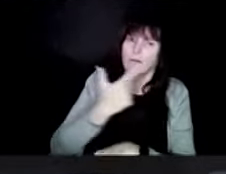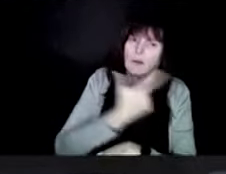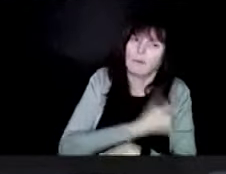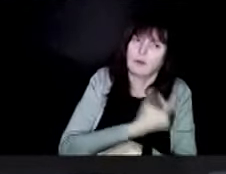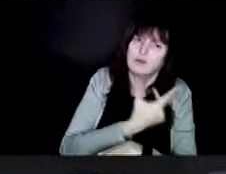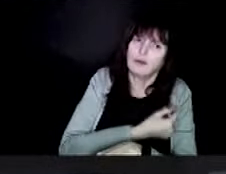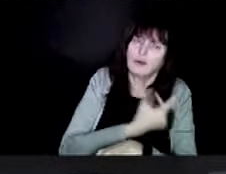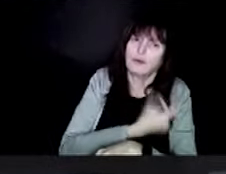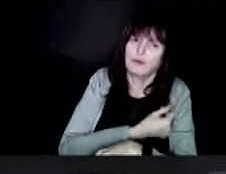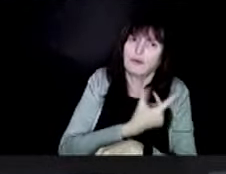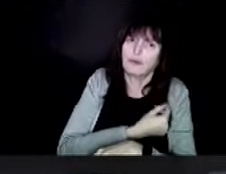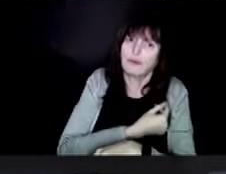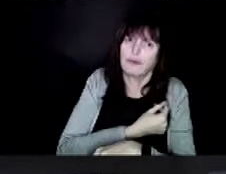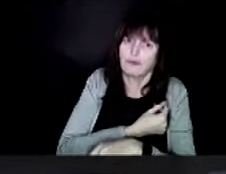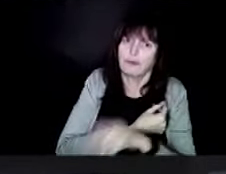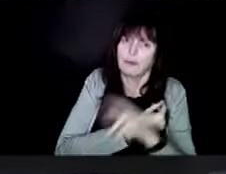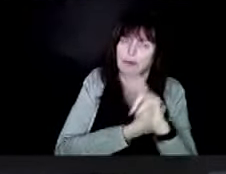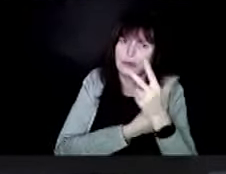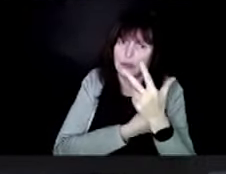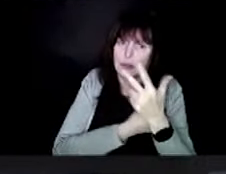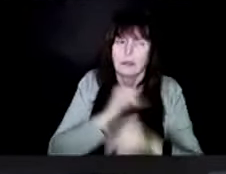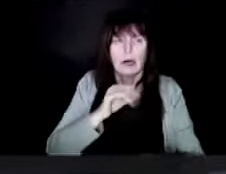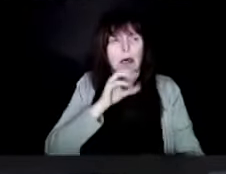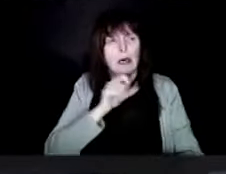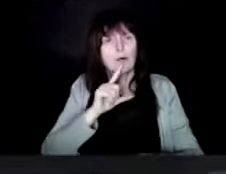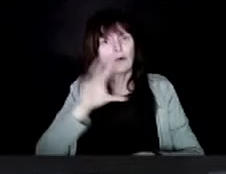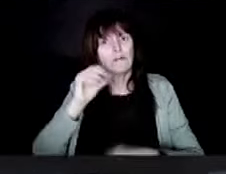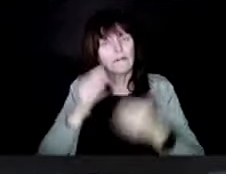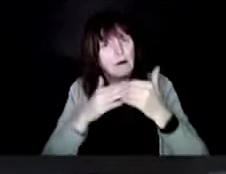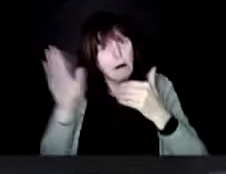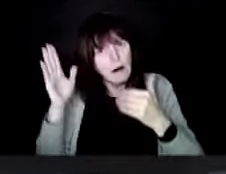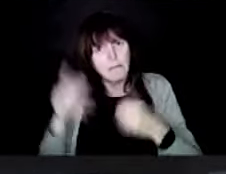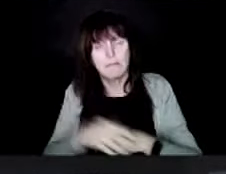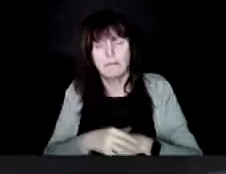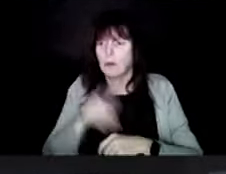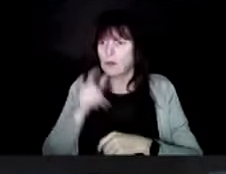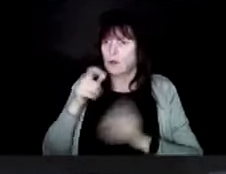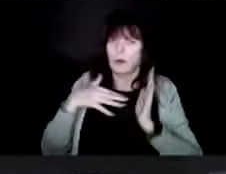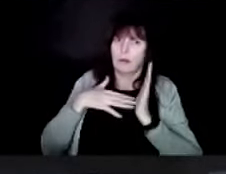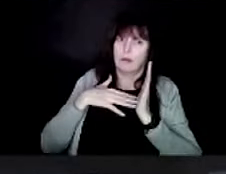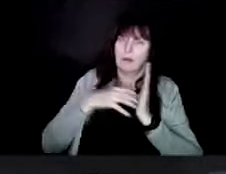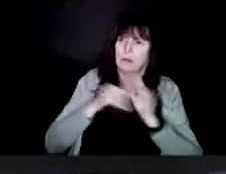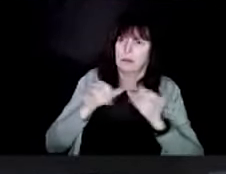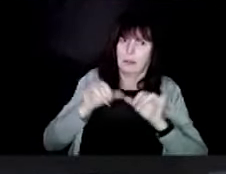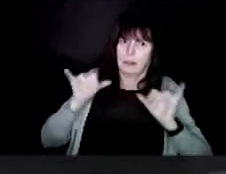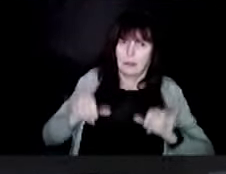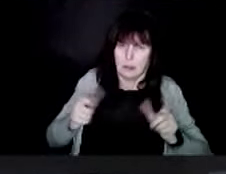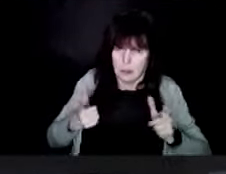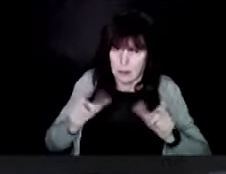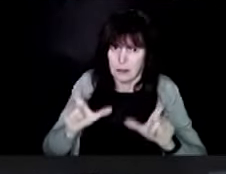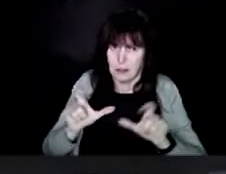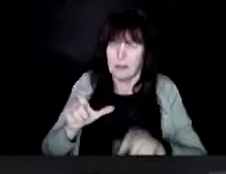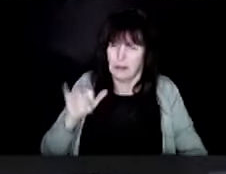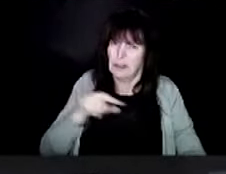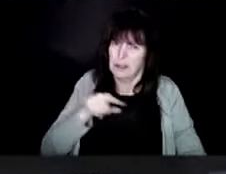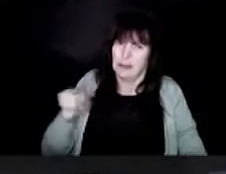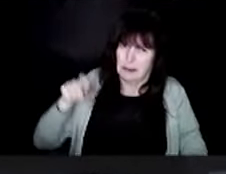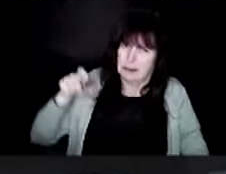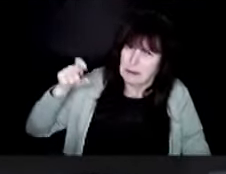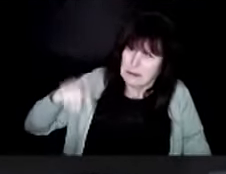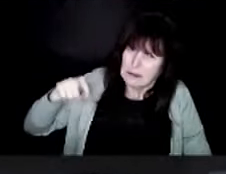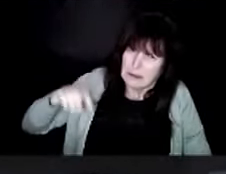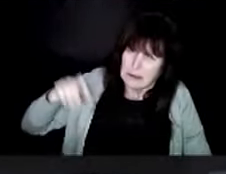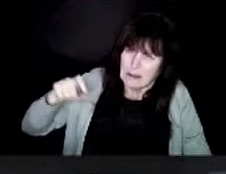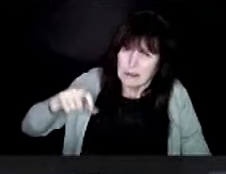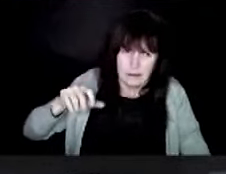protective benefit against hospitalization. And I really very much appreciate 150,000 Ontarians almost daily now